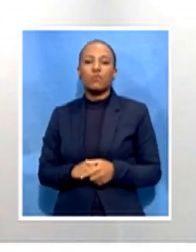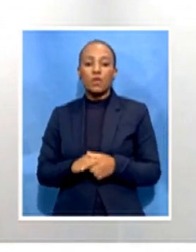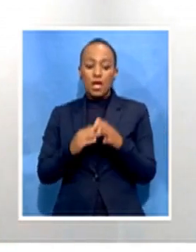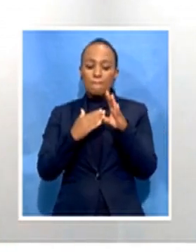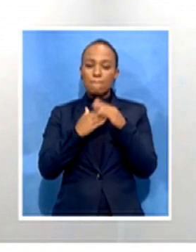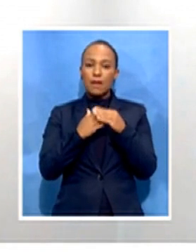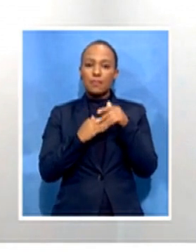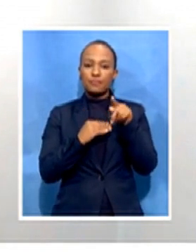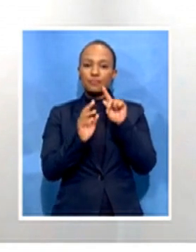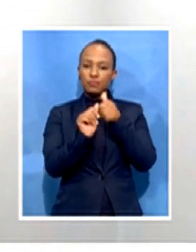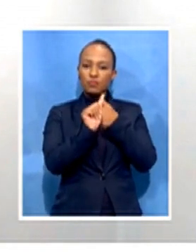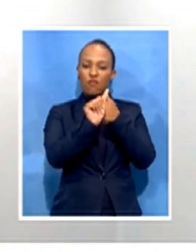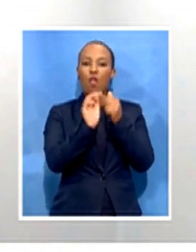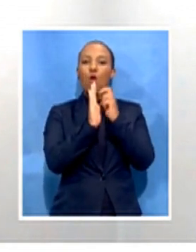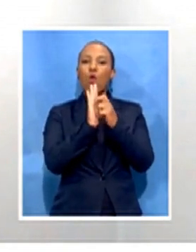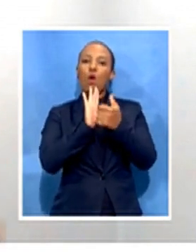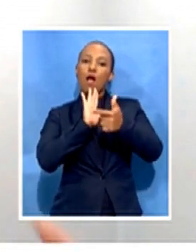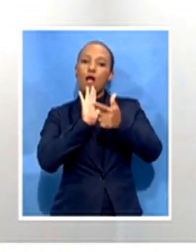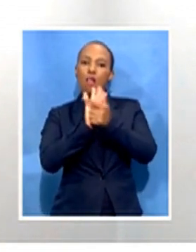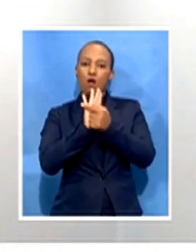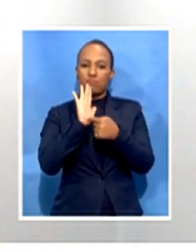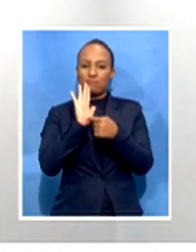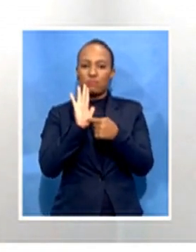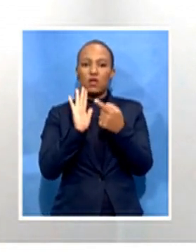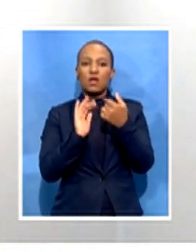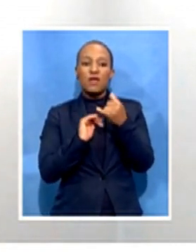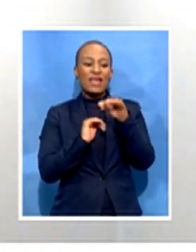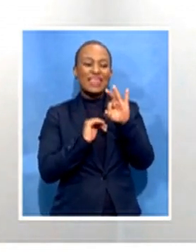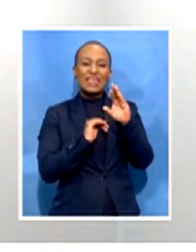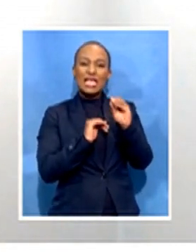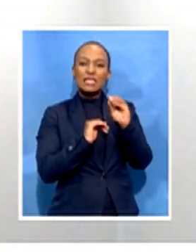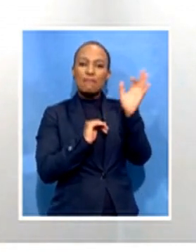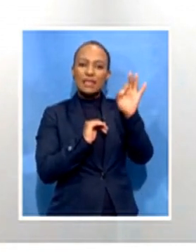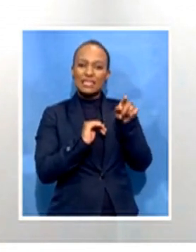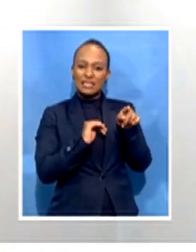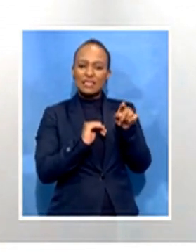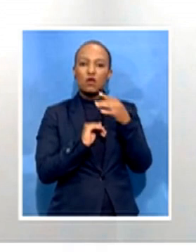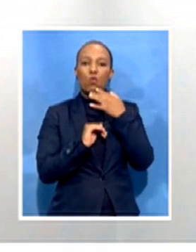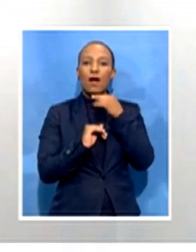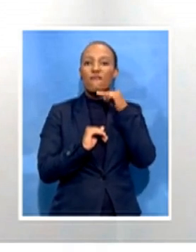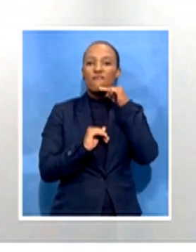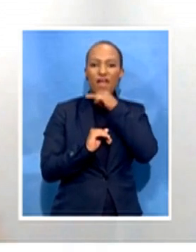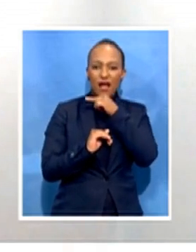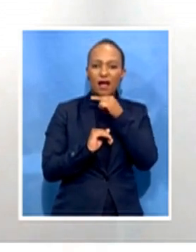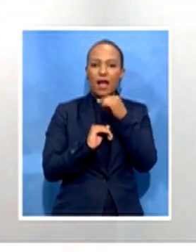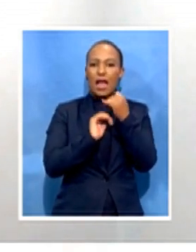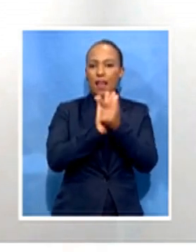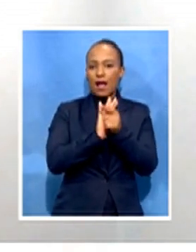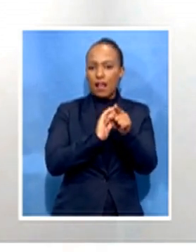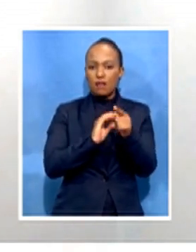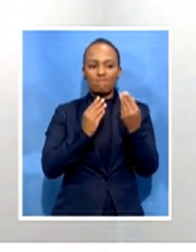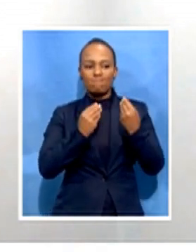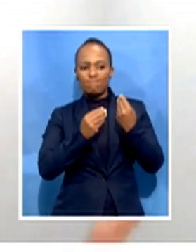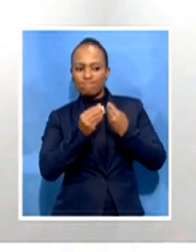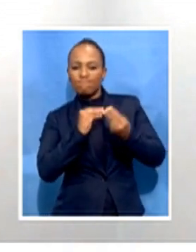when you have 30% potentially of this illicit trade being refilled with products of